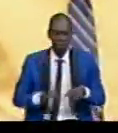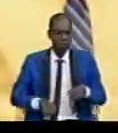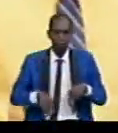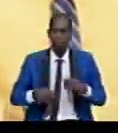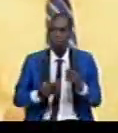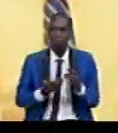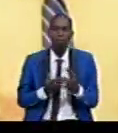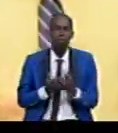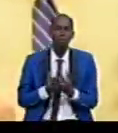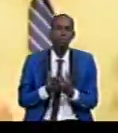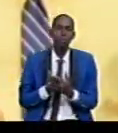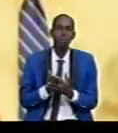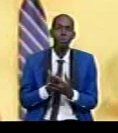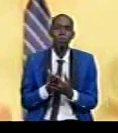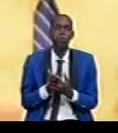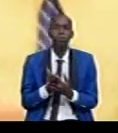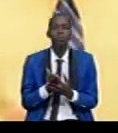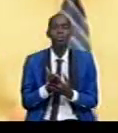get